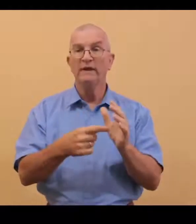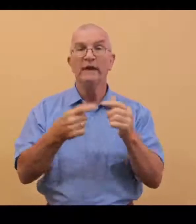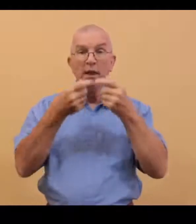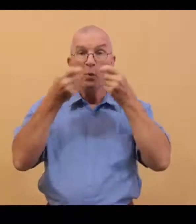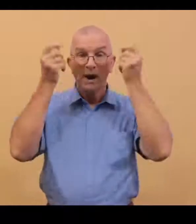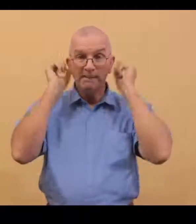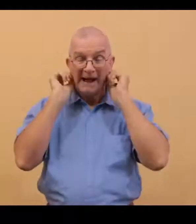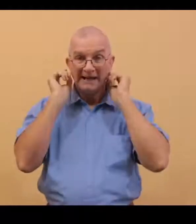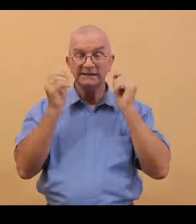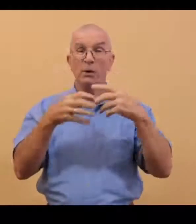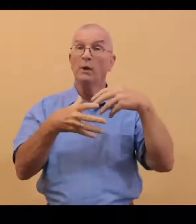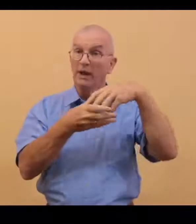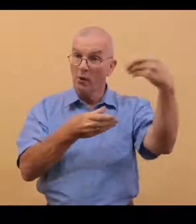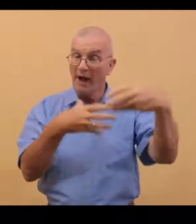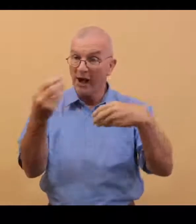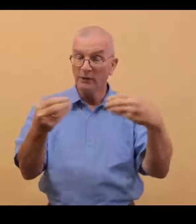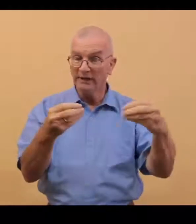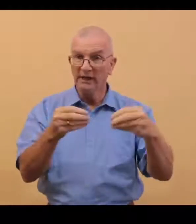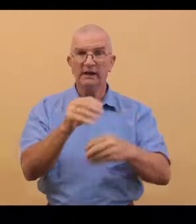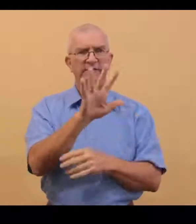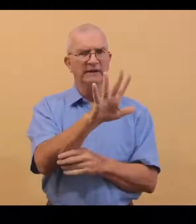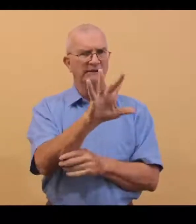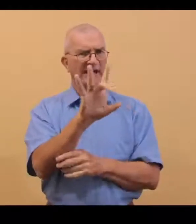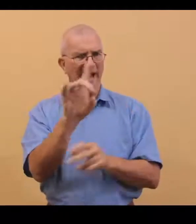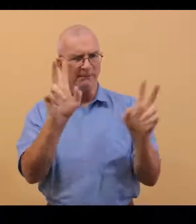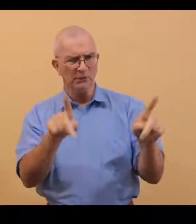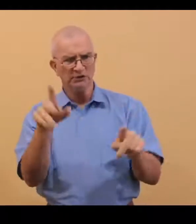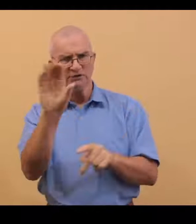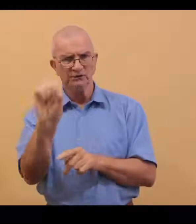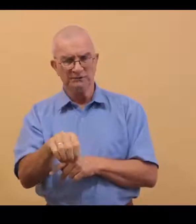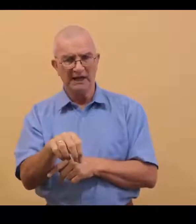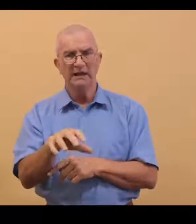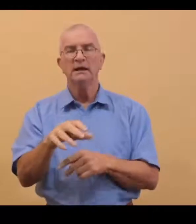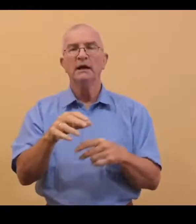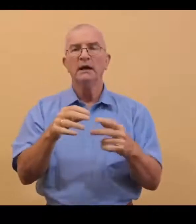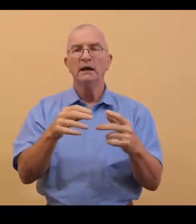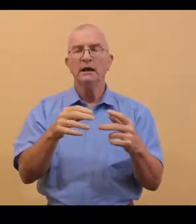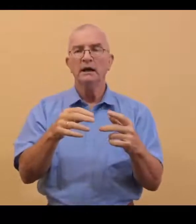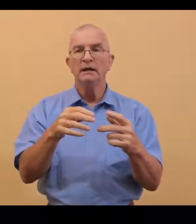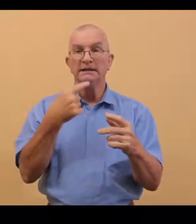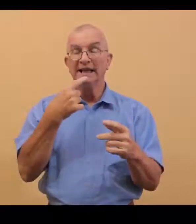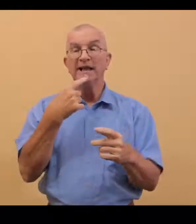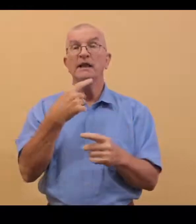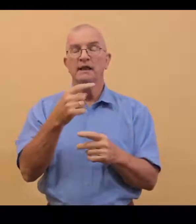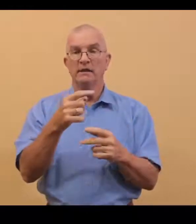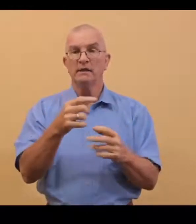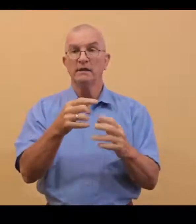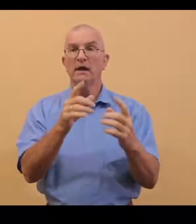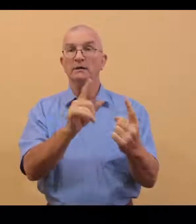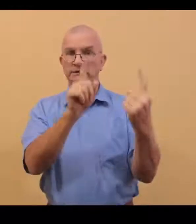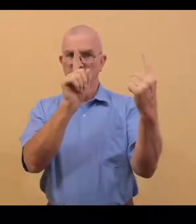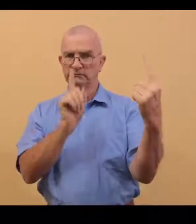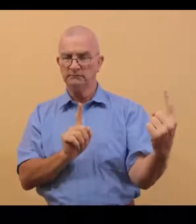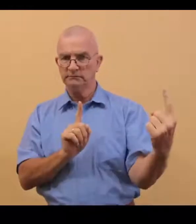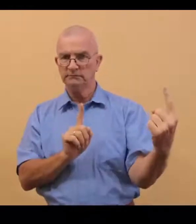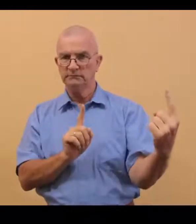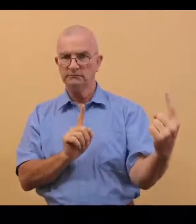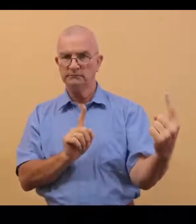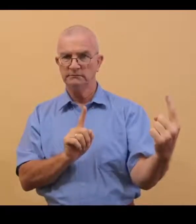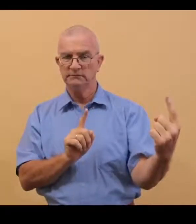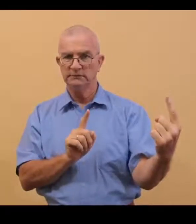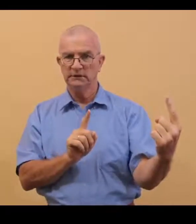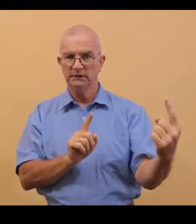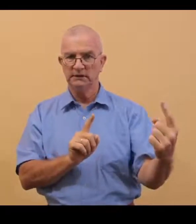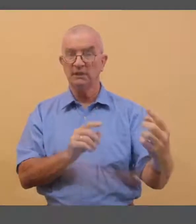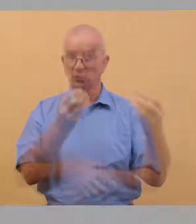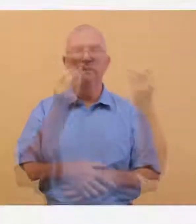in public. 58% of respondents indicated that they observe the 6 feet social distancing as